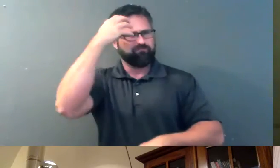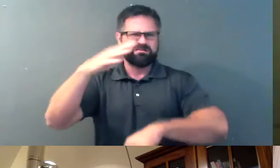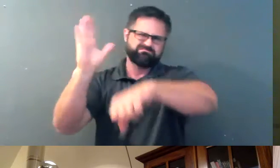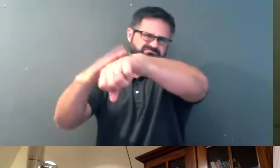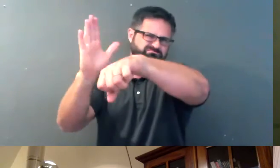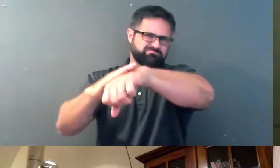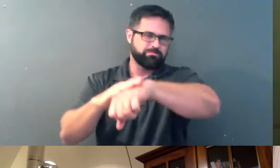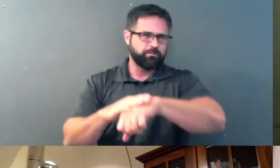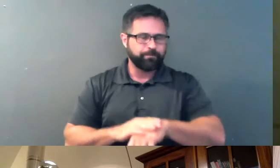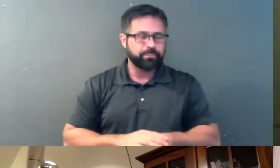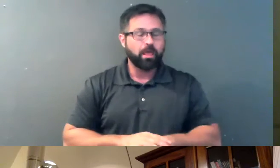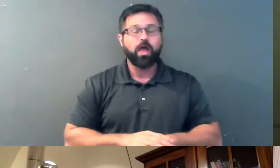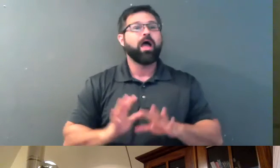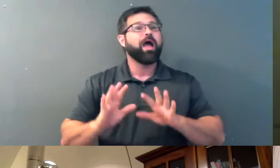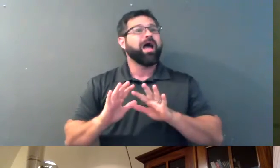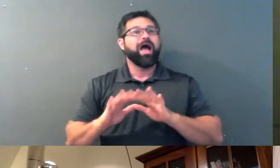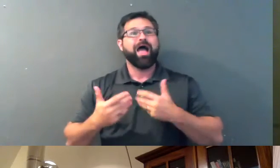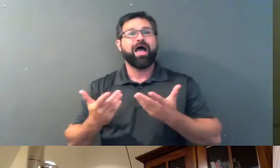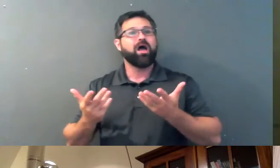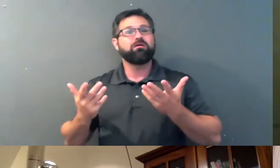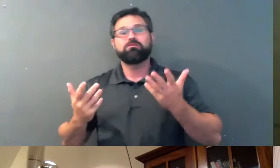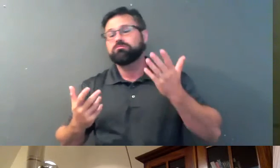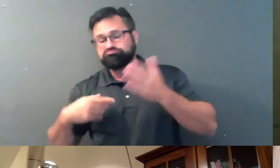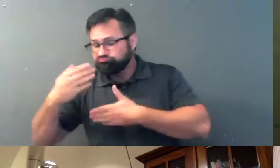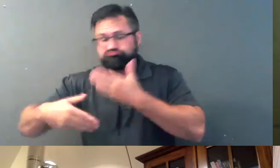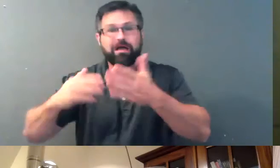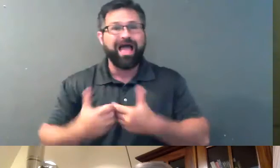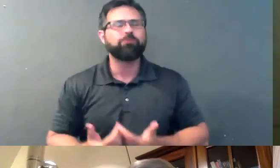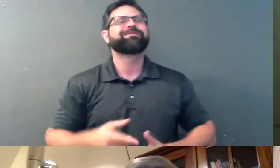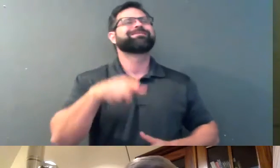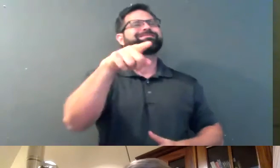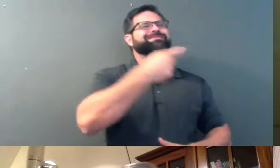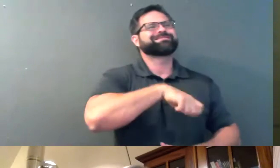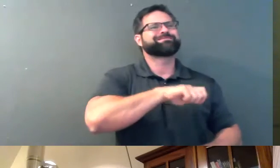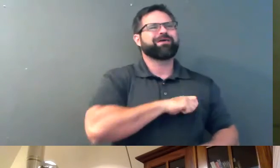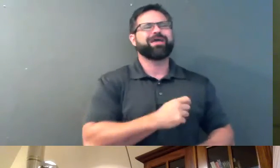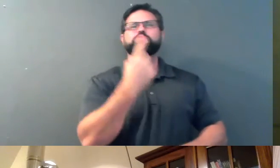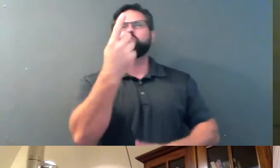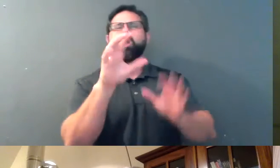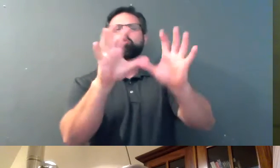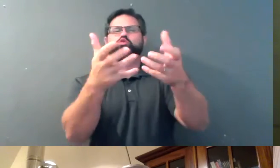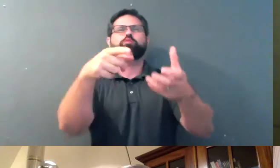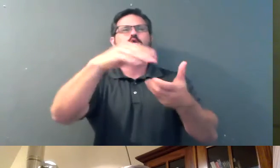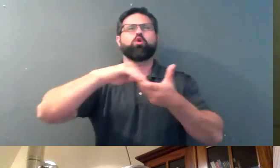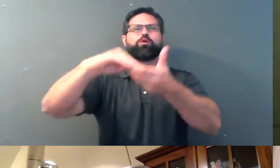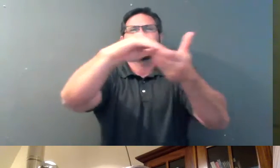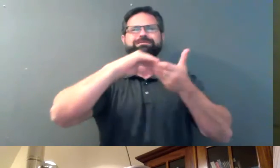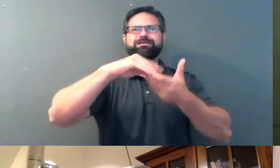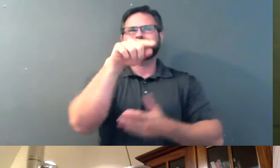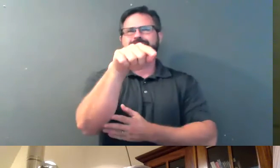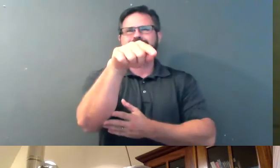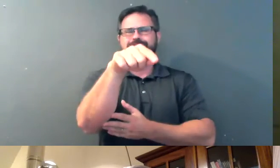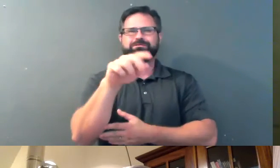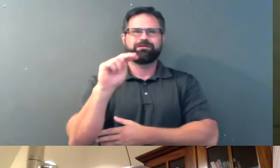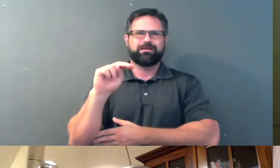by one of the civil society organizations in Spain, and we do urge civil society